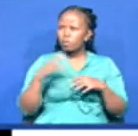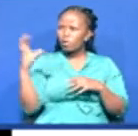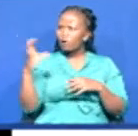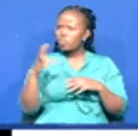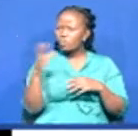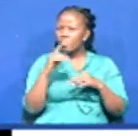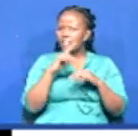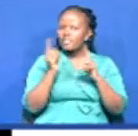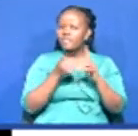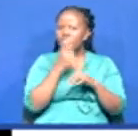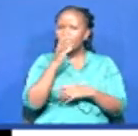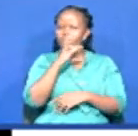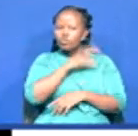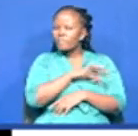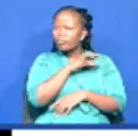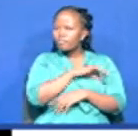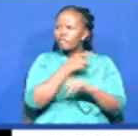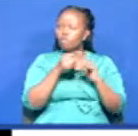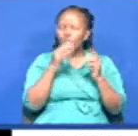from recordation?